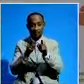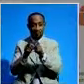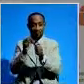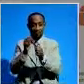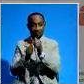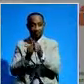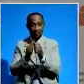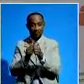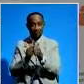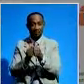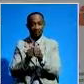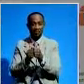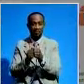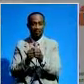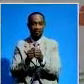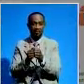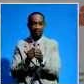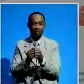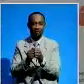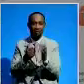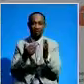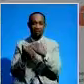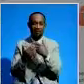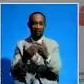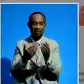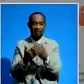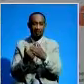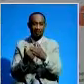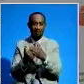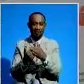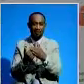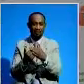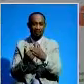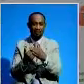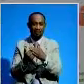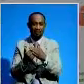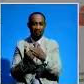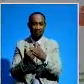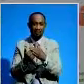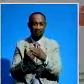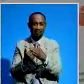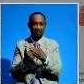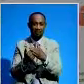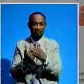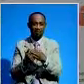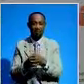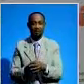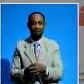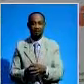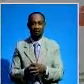been properly appraised and cause losses in future.